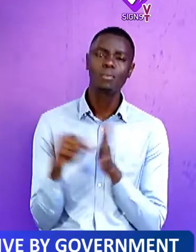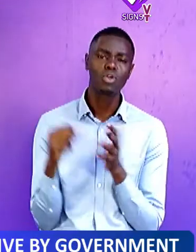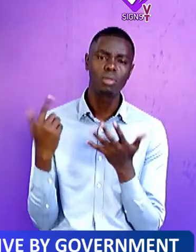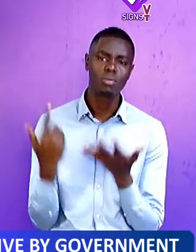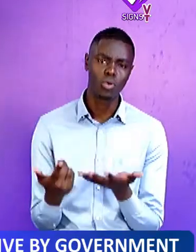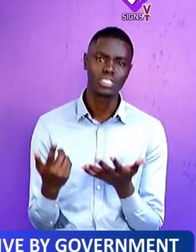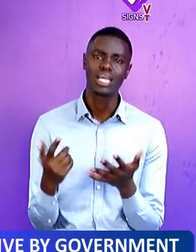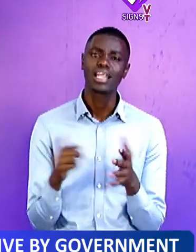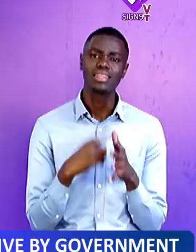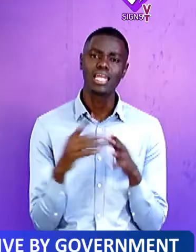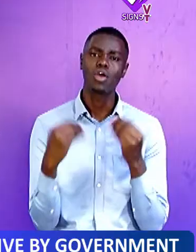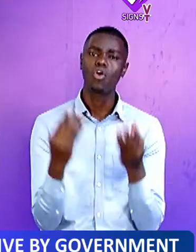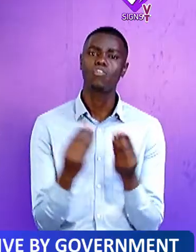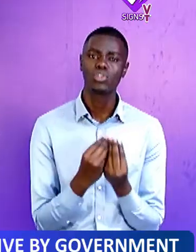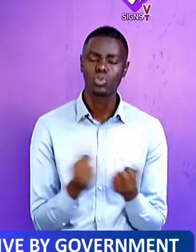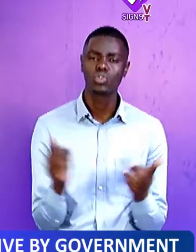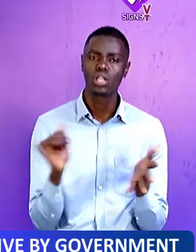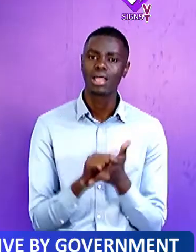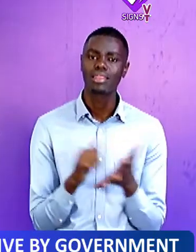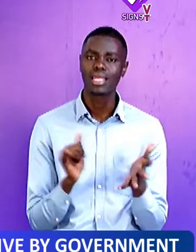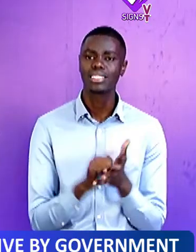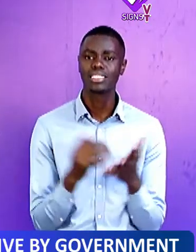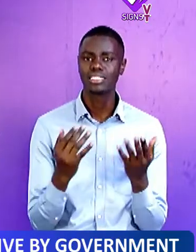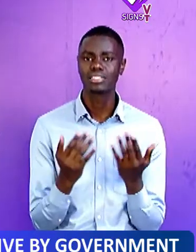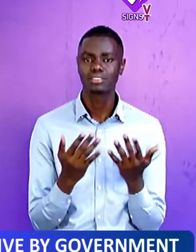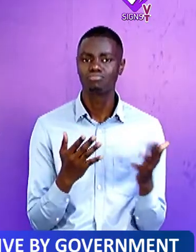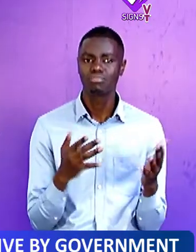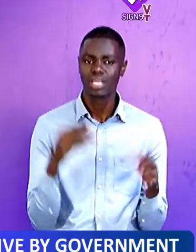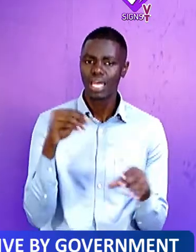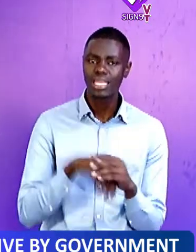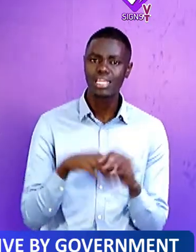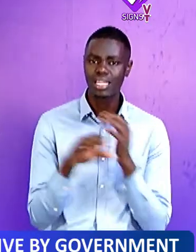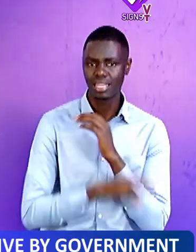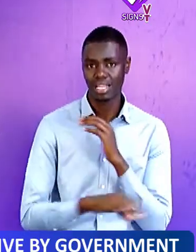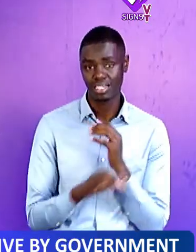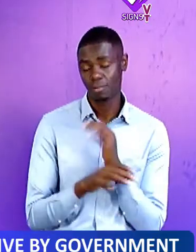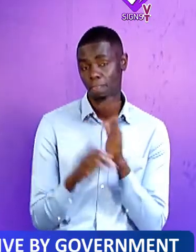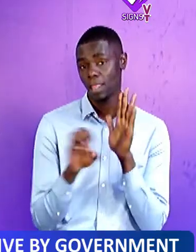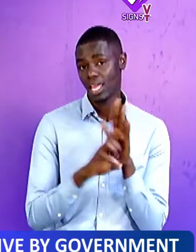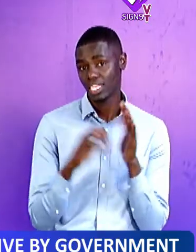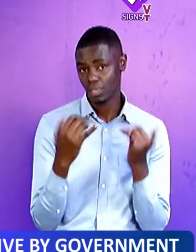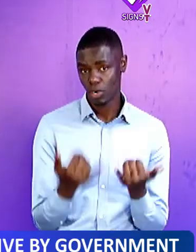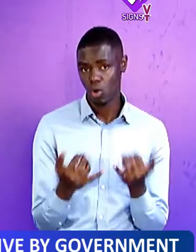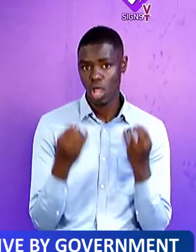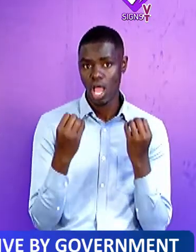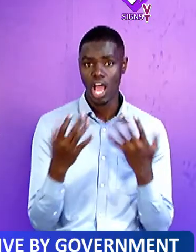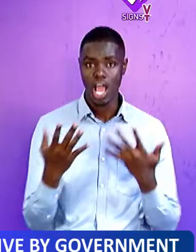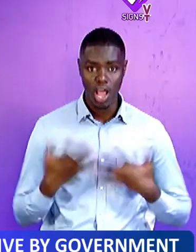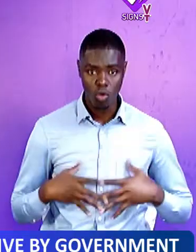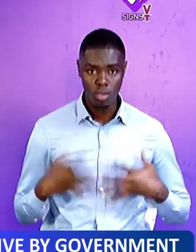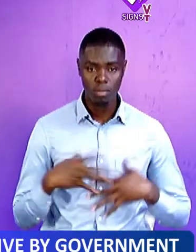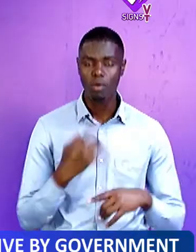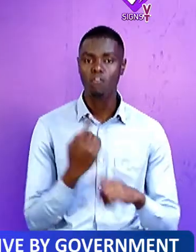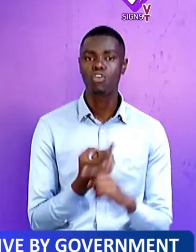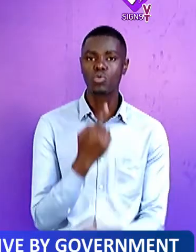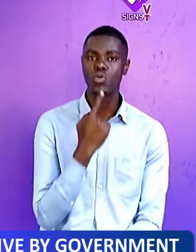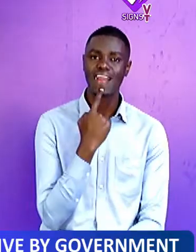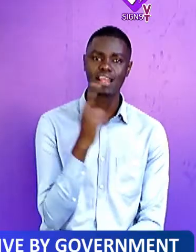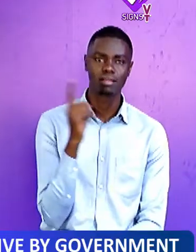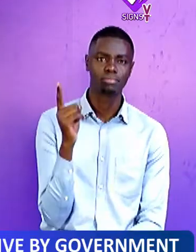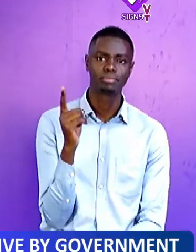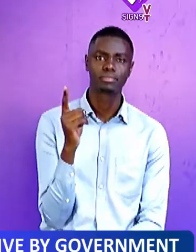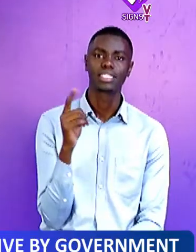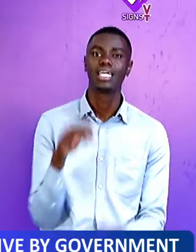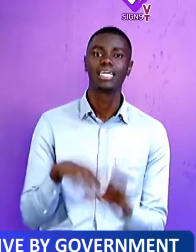solution that is cutting across the country. Like now, how many people are from Turkana in